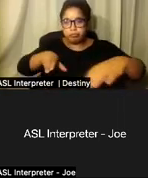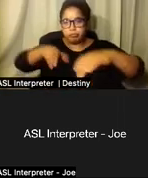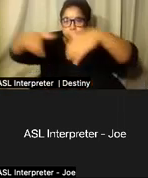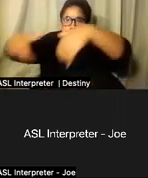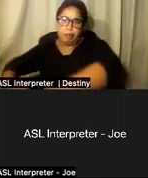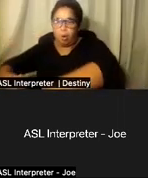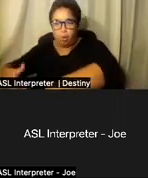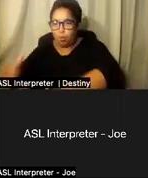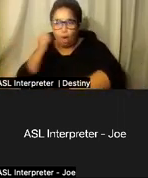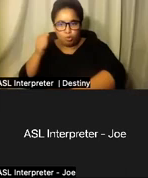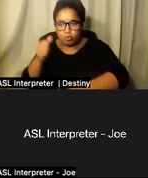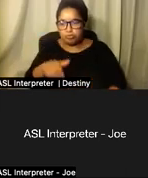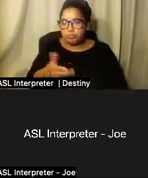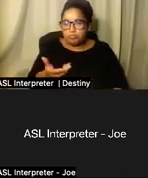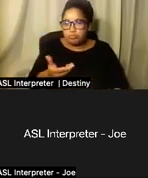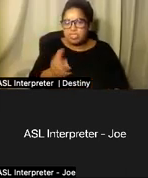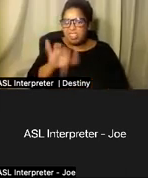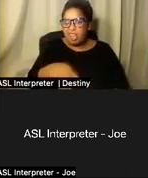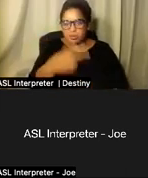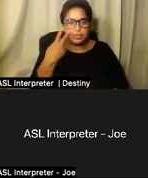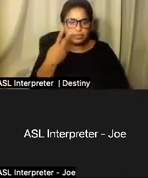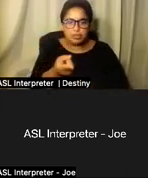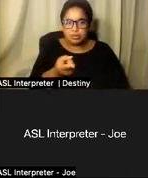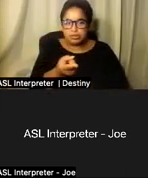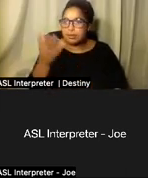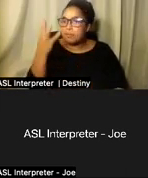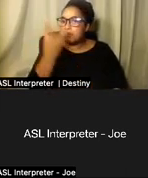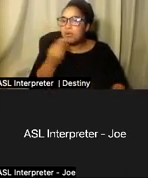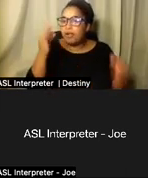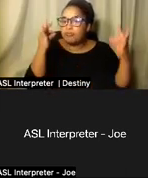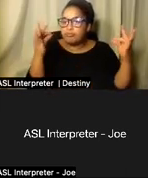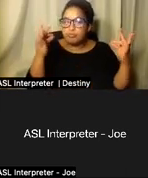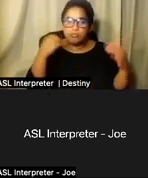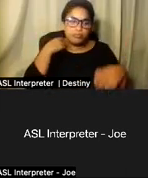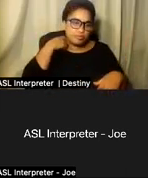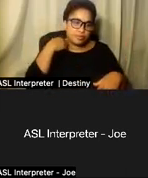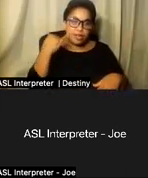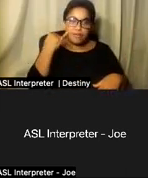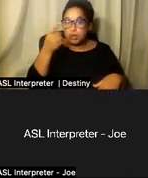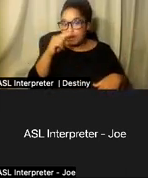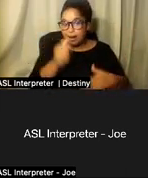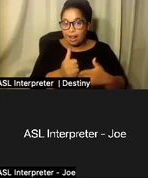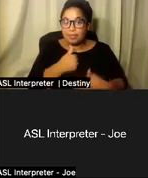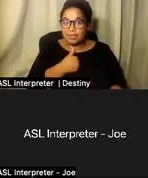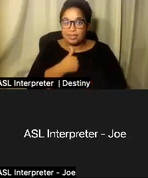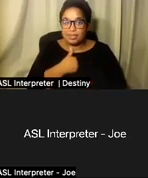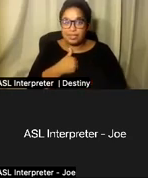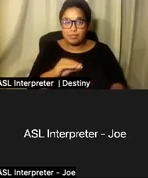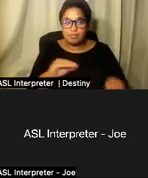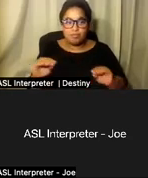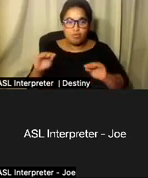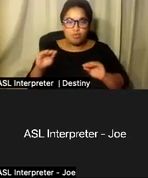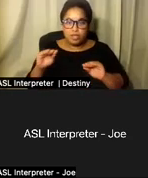Just like that. So great shape. Look at that. Beautiful. All right, now if you guys can help me move this thing out a little